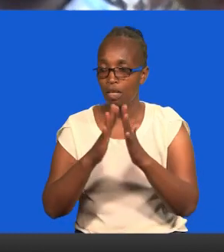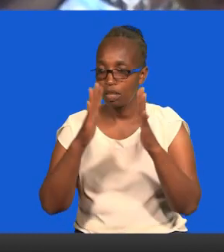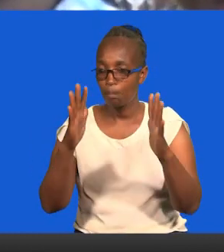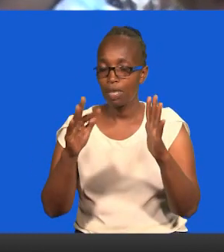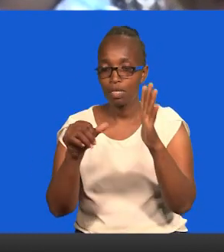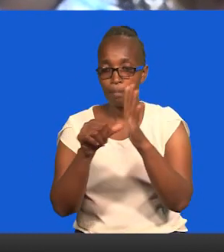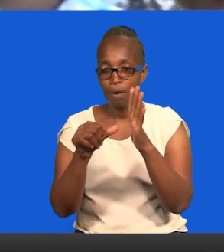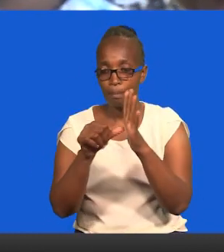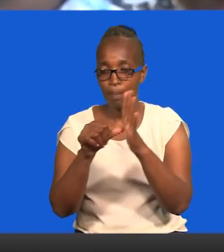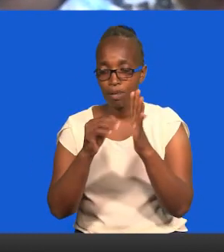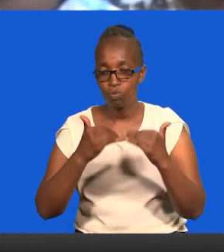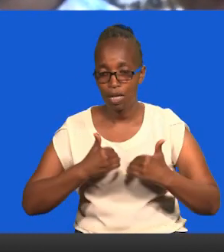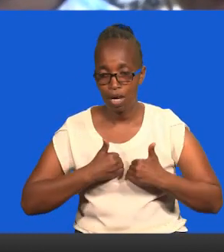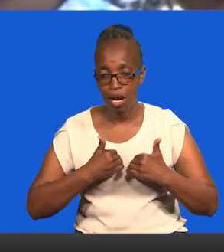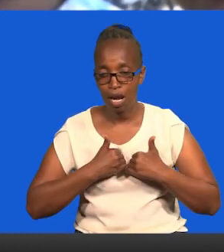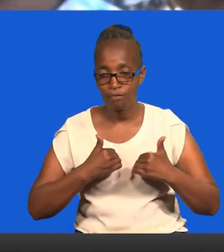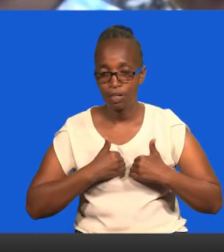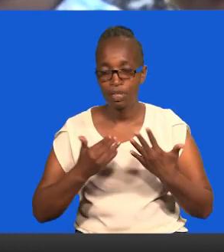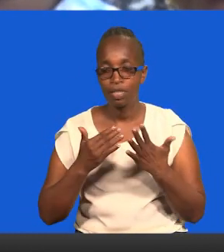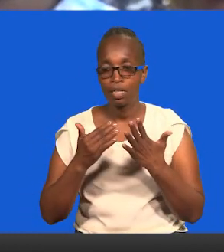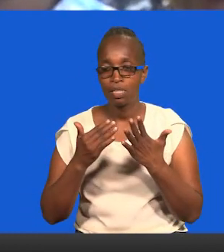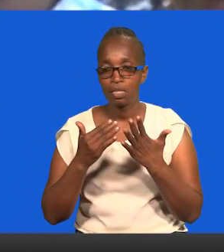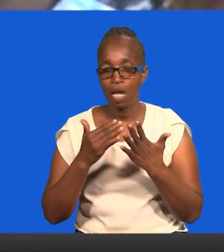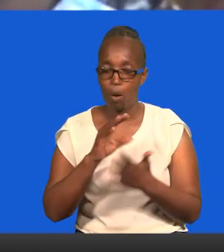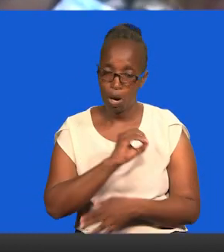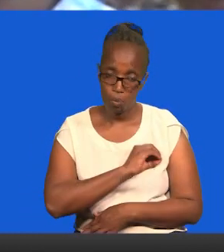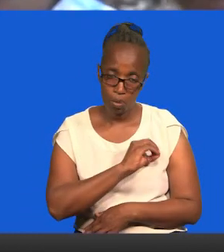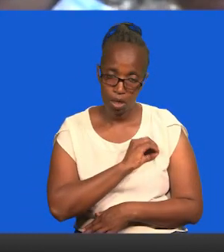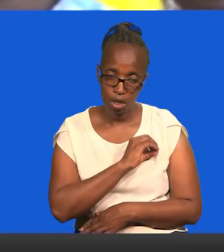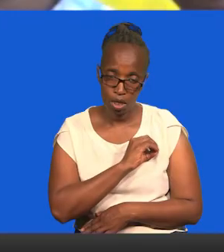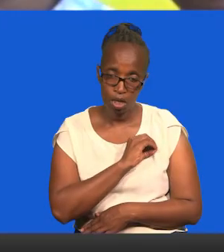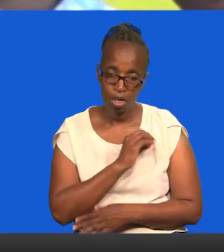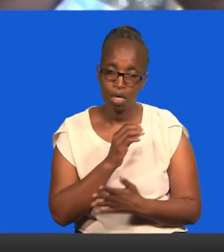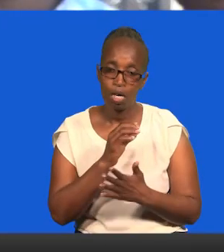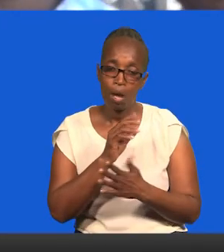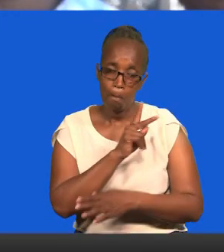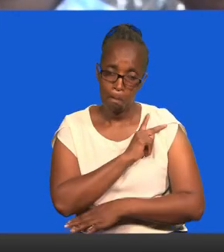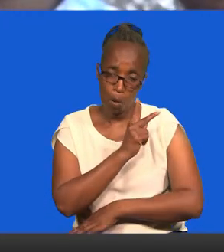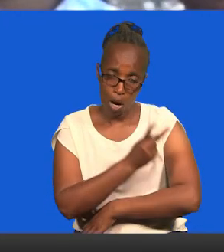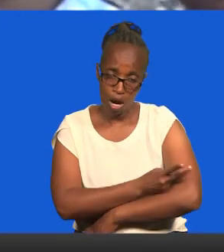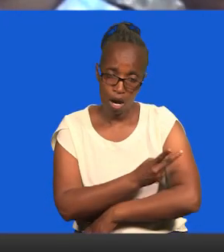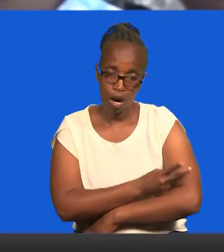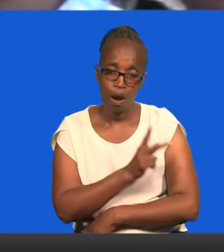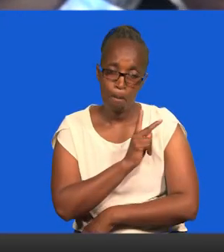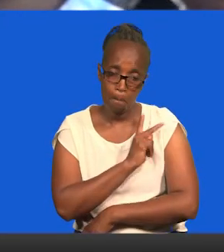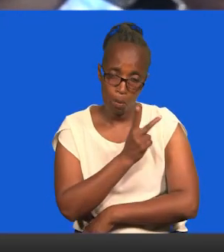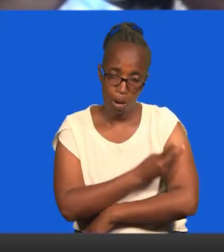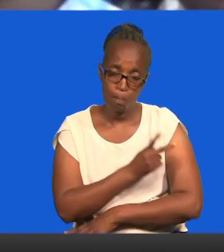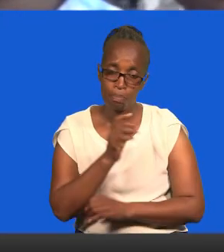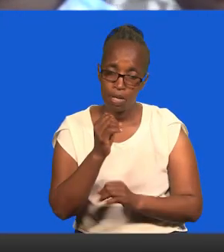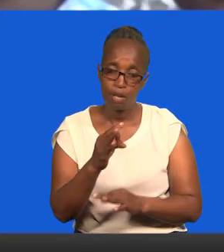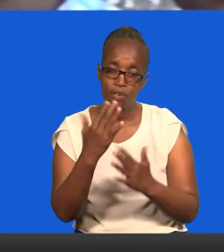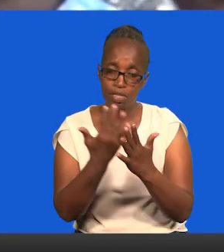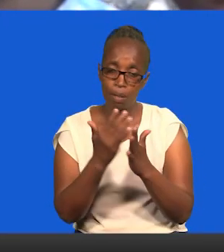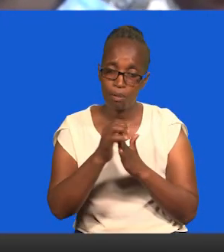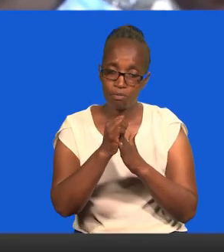The biggest challenge that we have here is power. Power is the biggest challenge that we have here, which